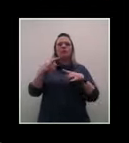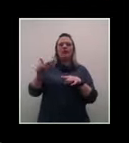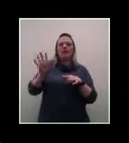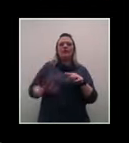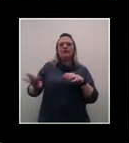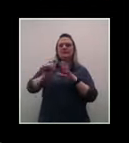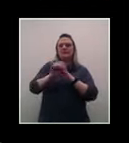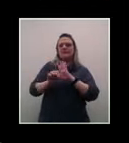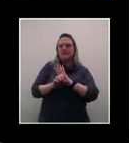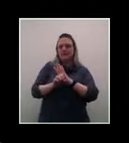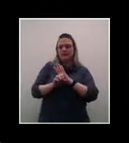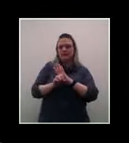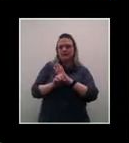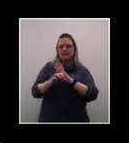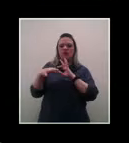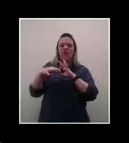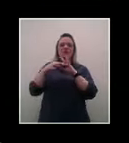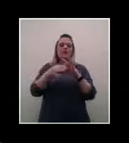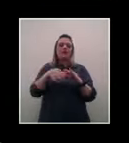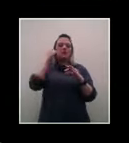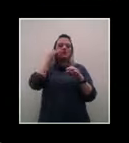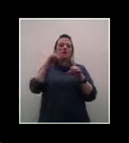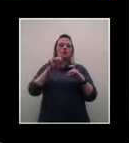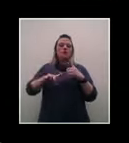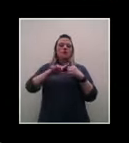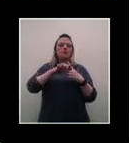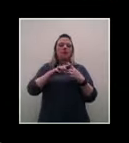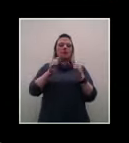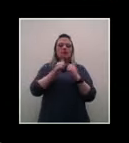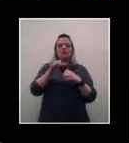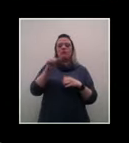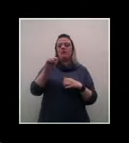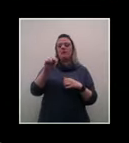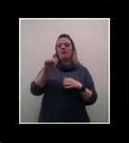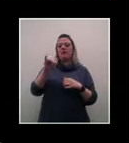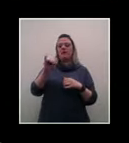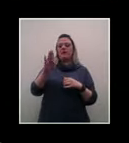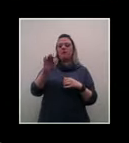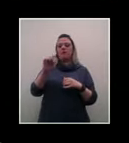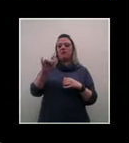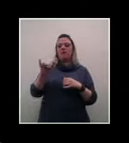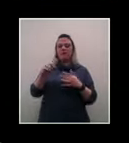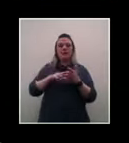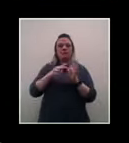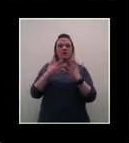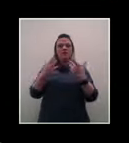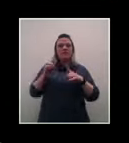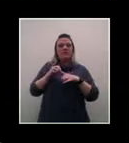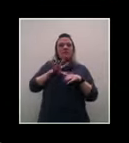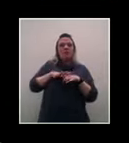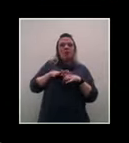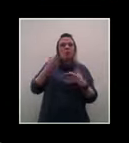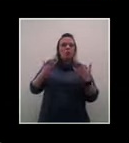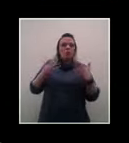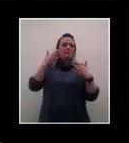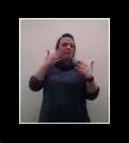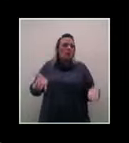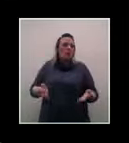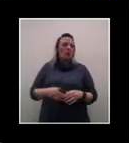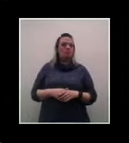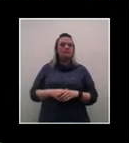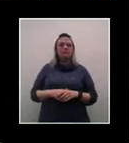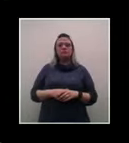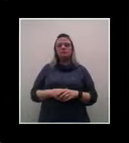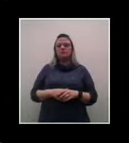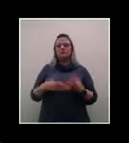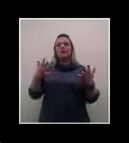with regards to if you test positive with an antibody test, that means you were exposed and had it even if you didn't know it. And they